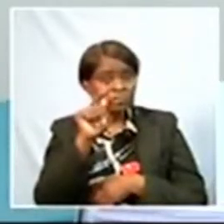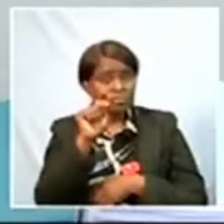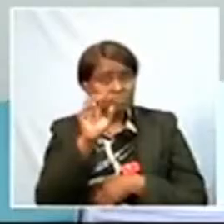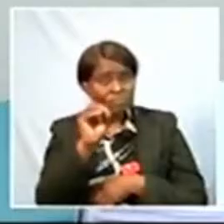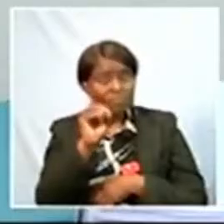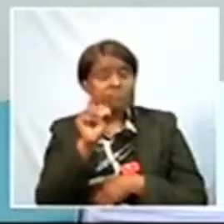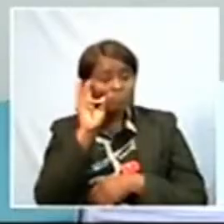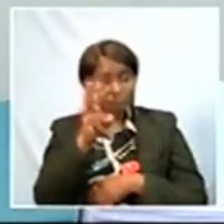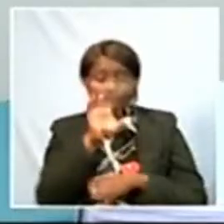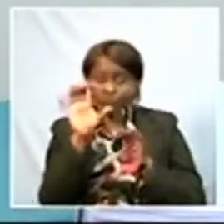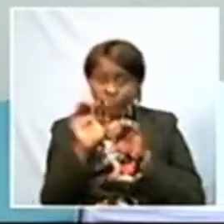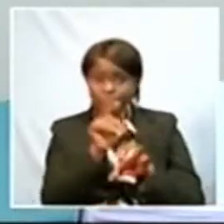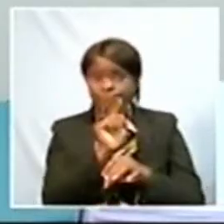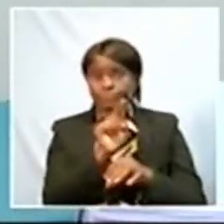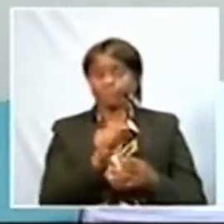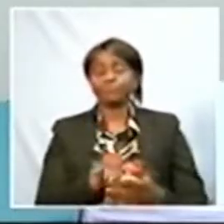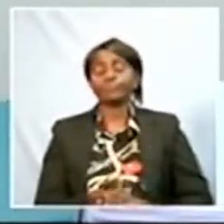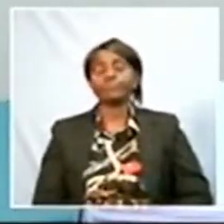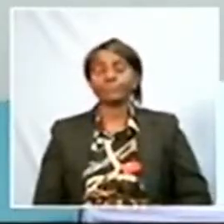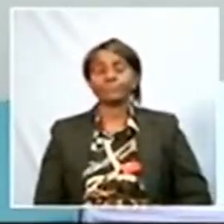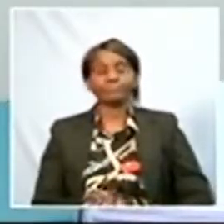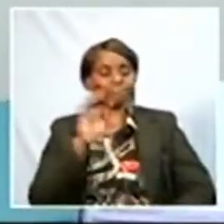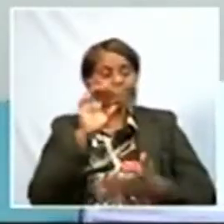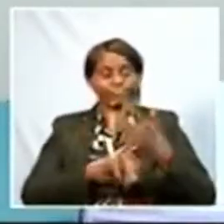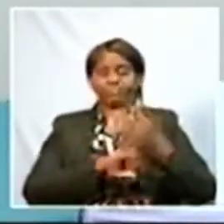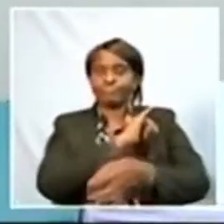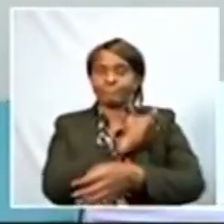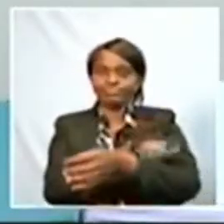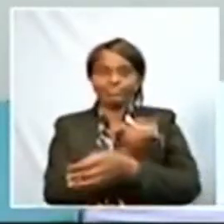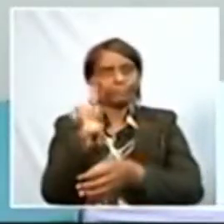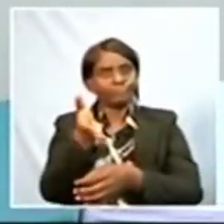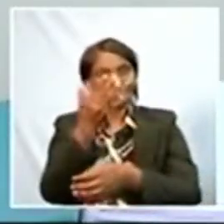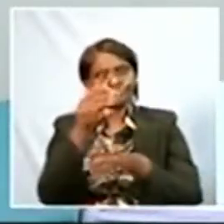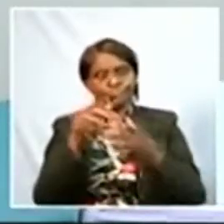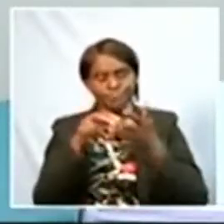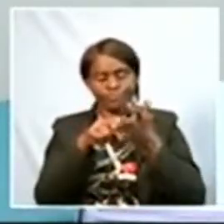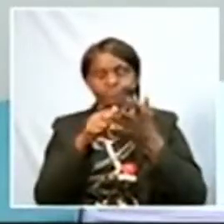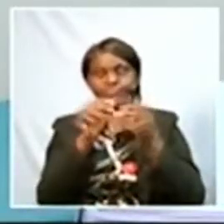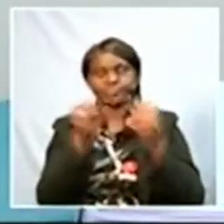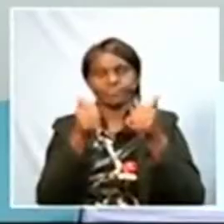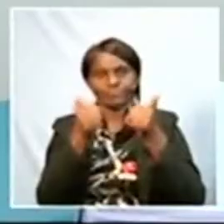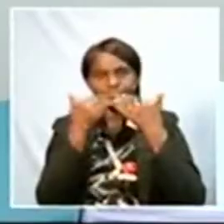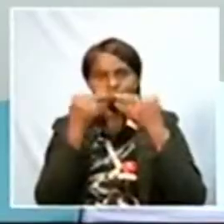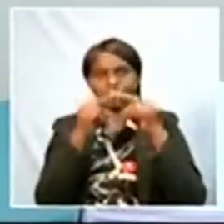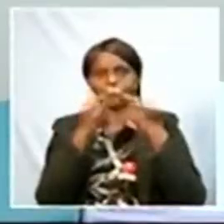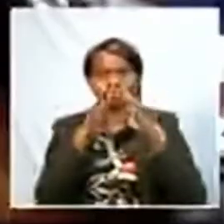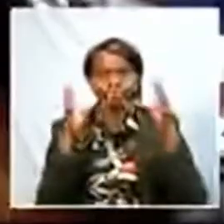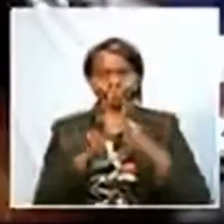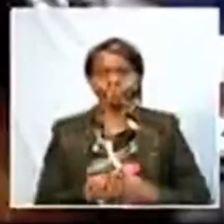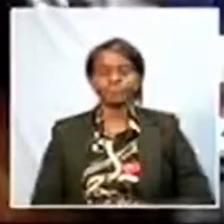We will do that. Immunity withdrawn. We wish you well as you travel back. Thank you very much.